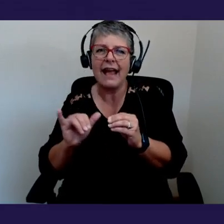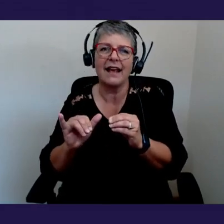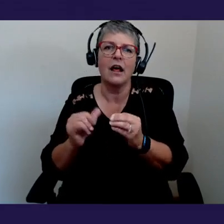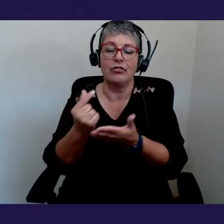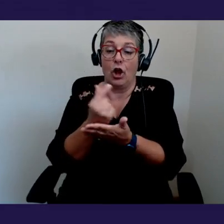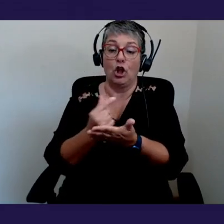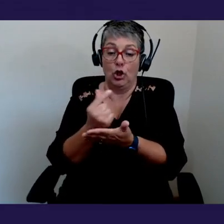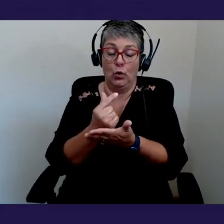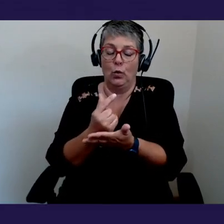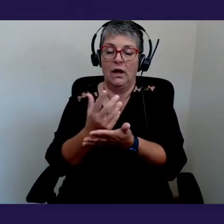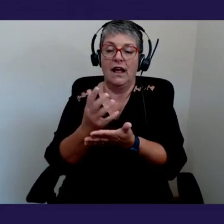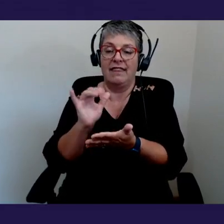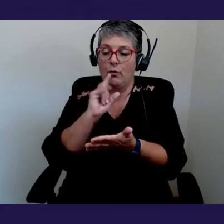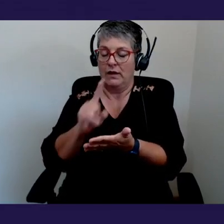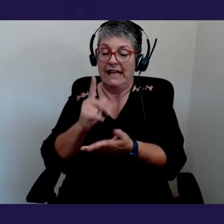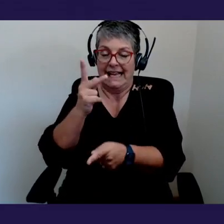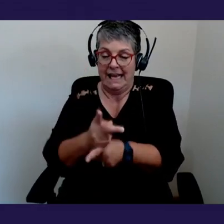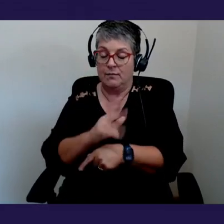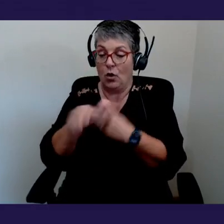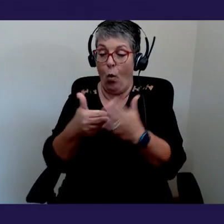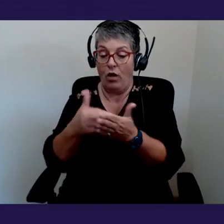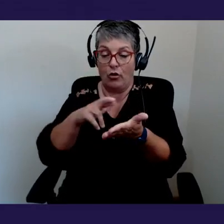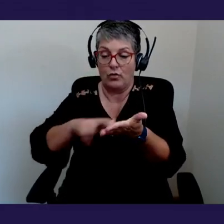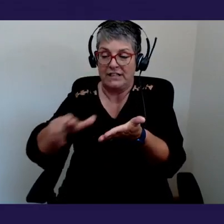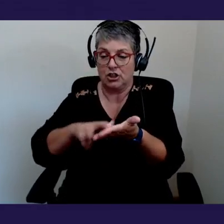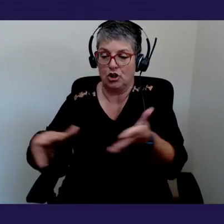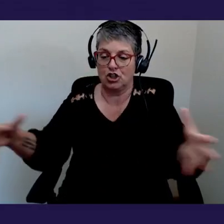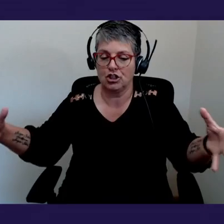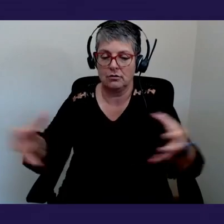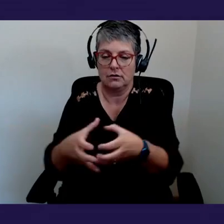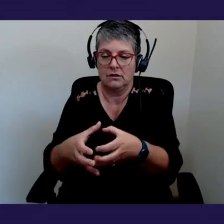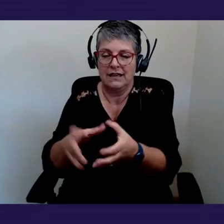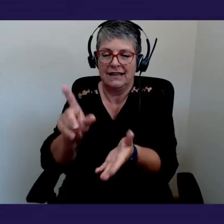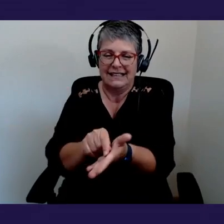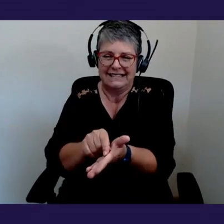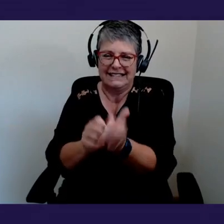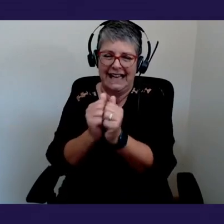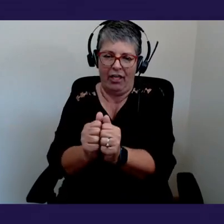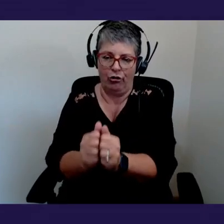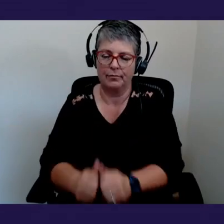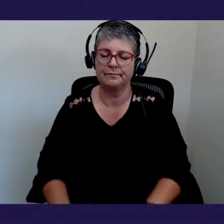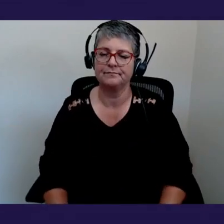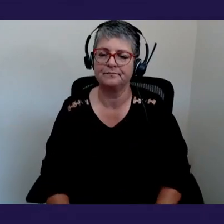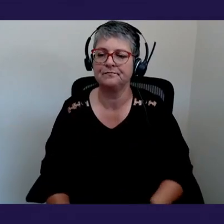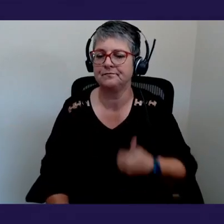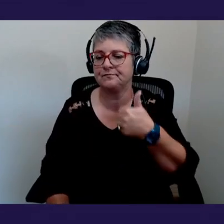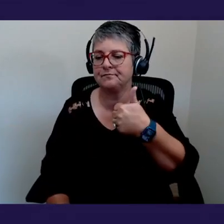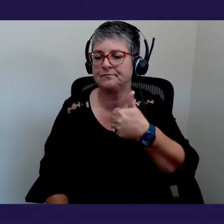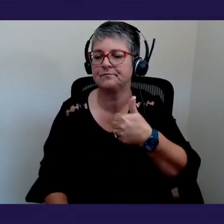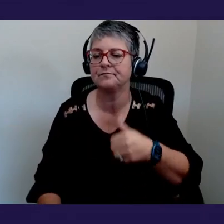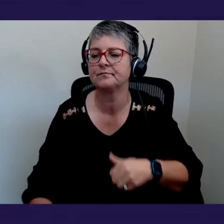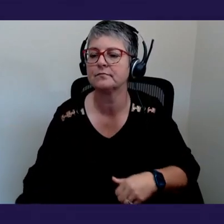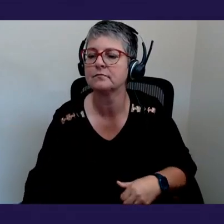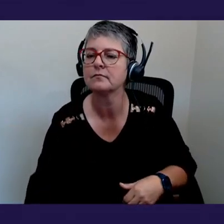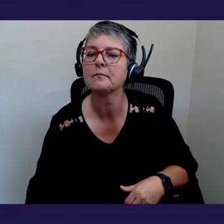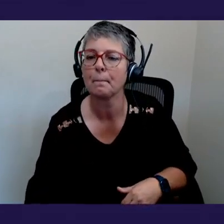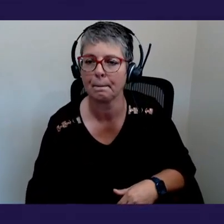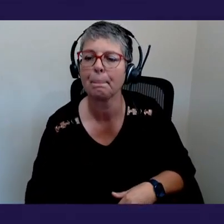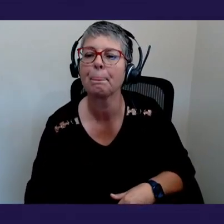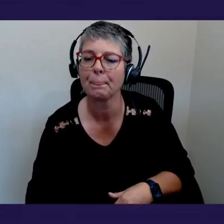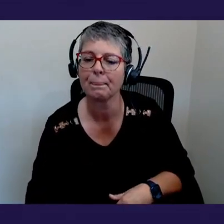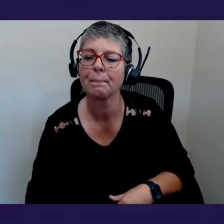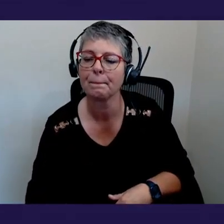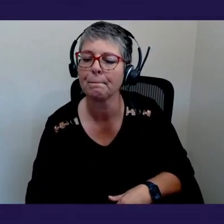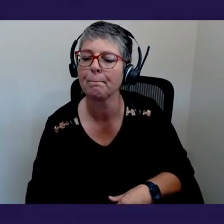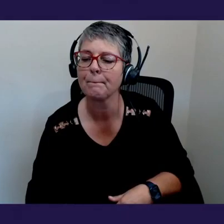research together that is going to be where we're going to get the best wins out of this. Thank you so much, Adam.